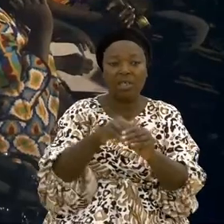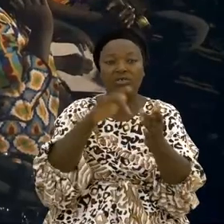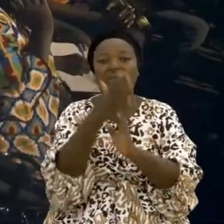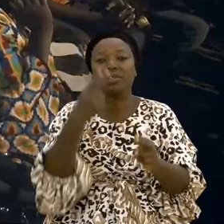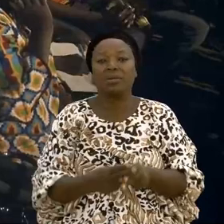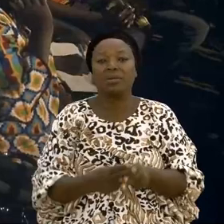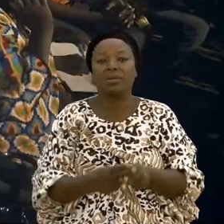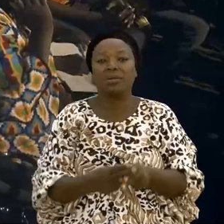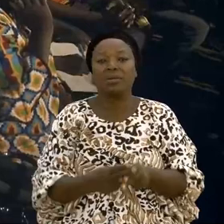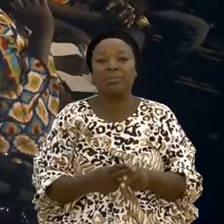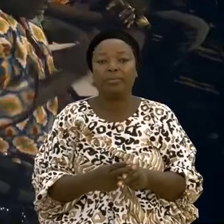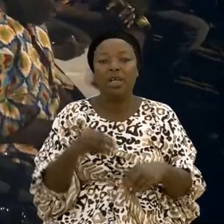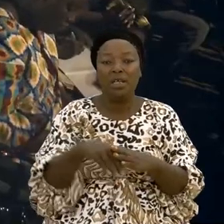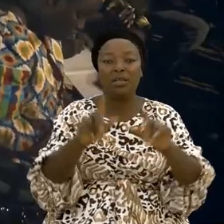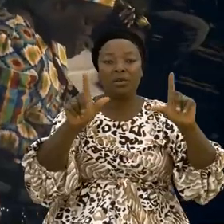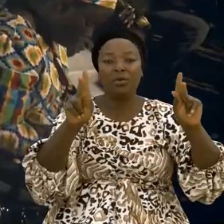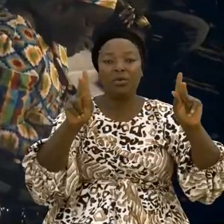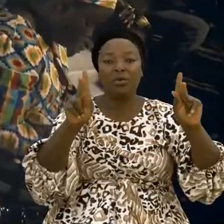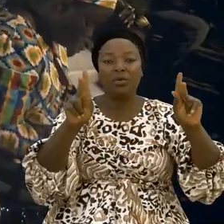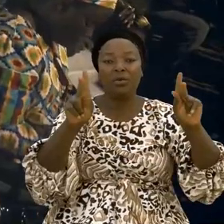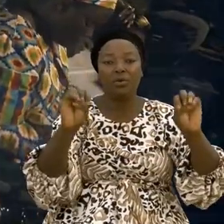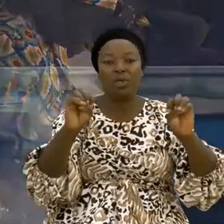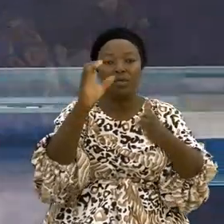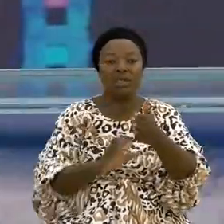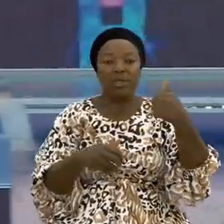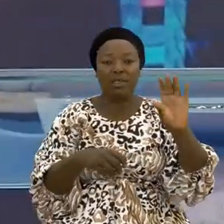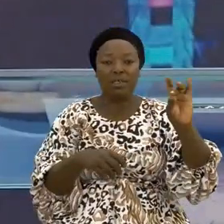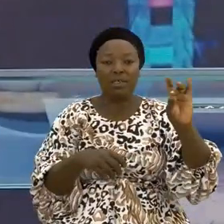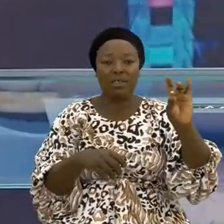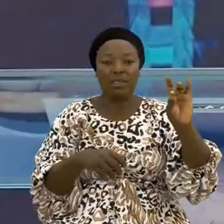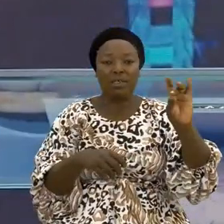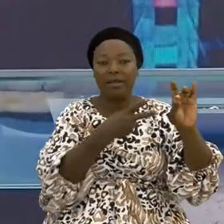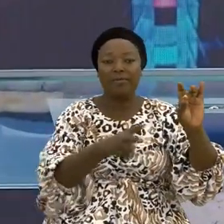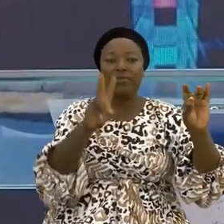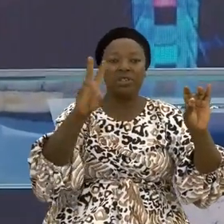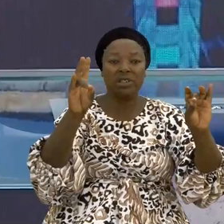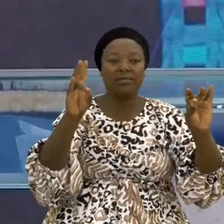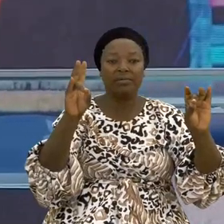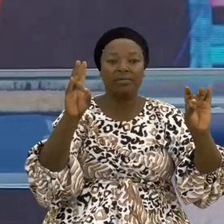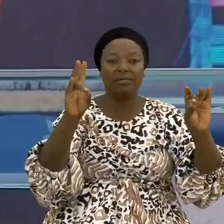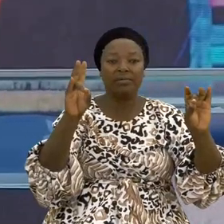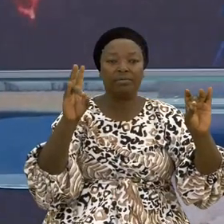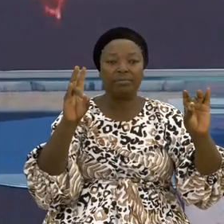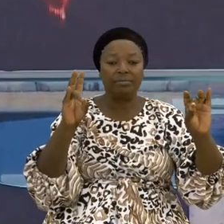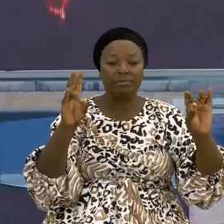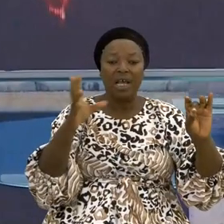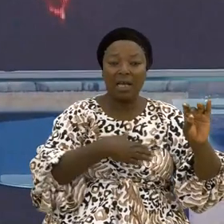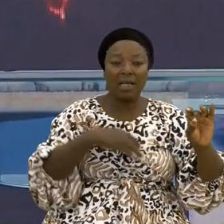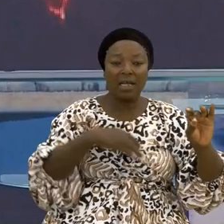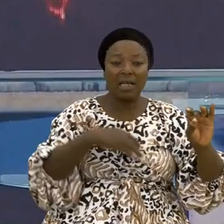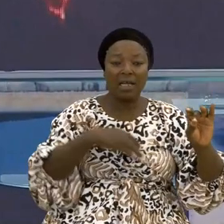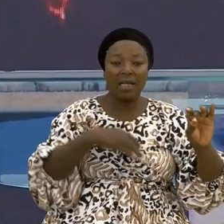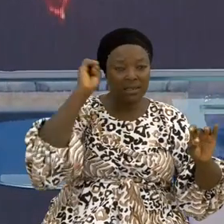name. Look at Luke chapter 18, verse 27. Luke chapter 18, verse 27. And he